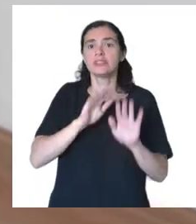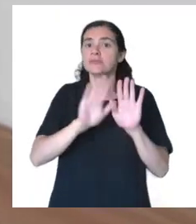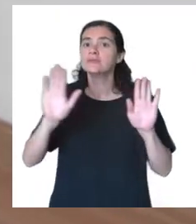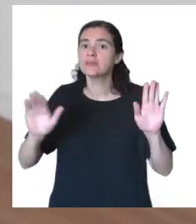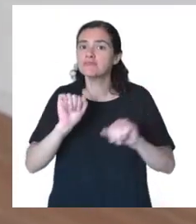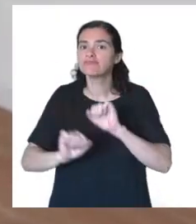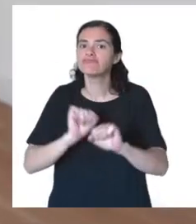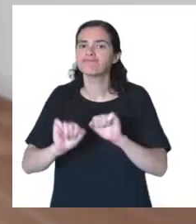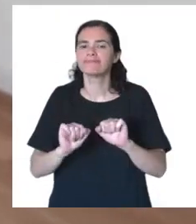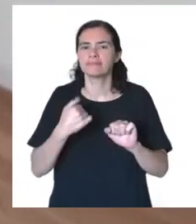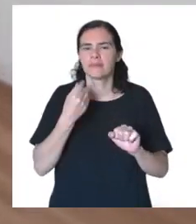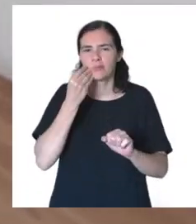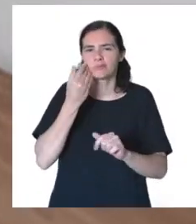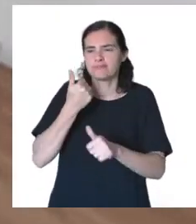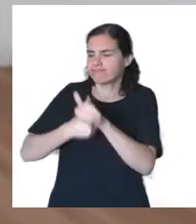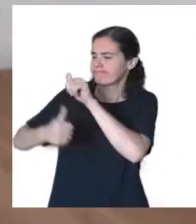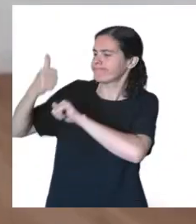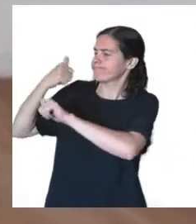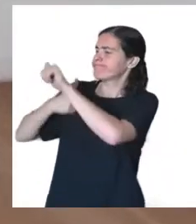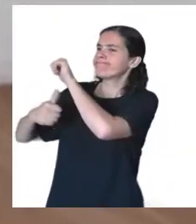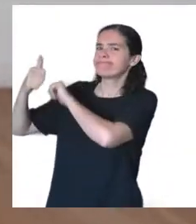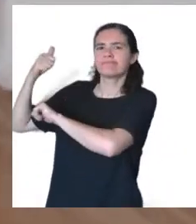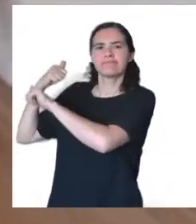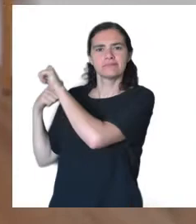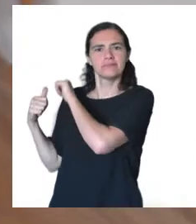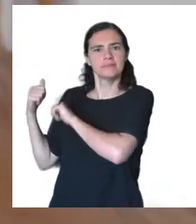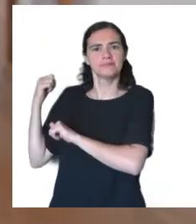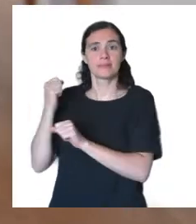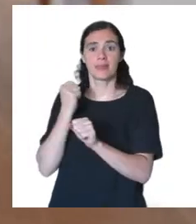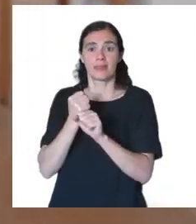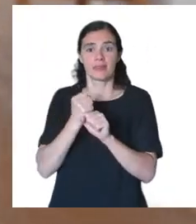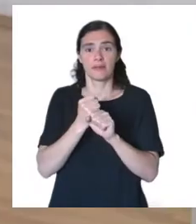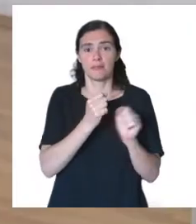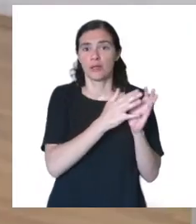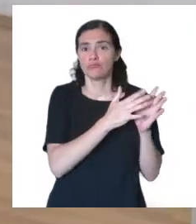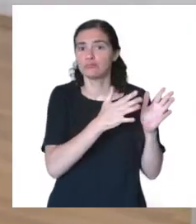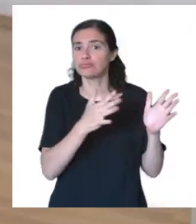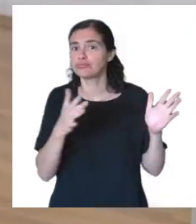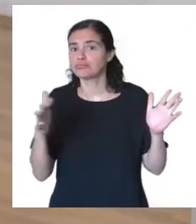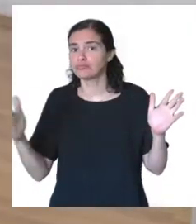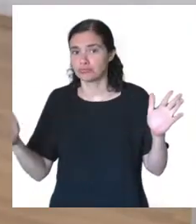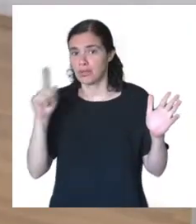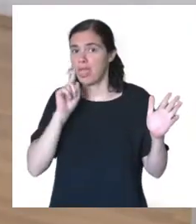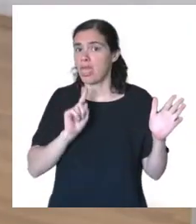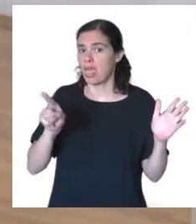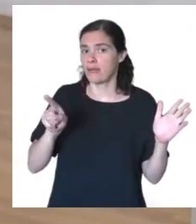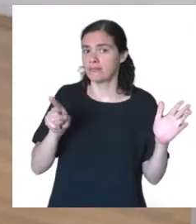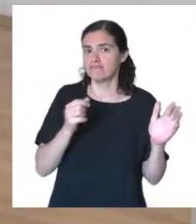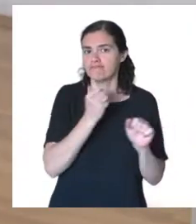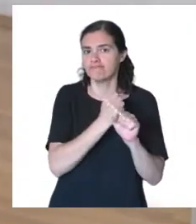The exhibition itself is a retrospective exhibition that runs throughout the entire